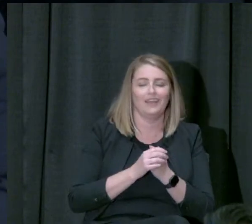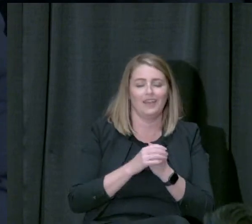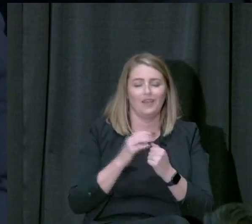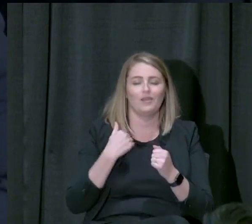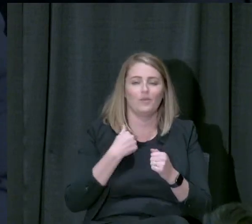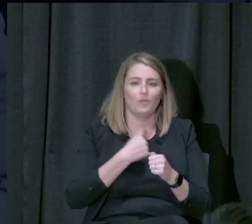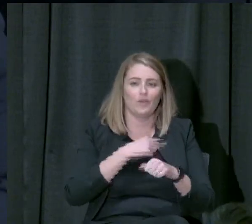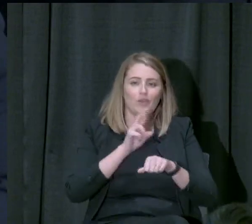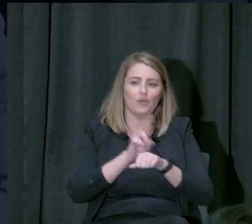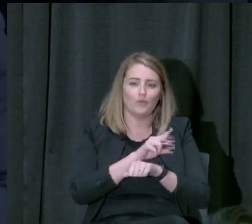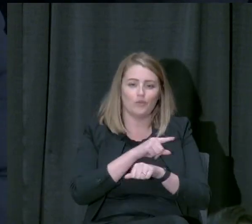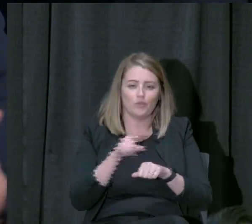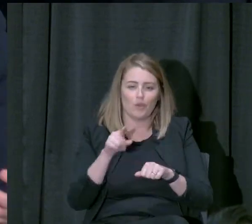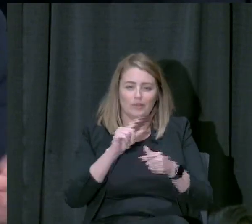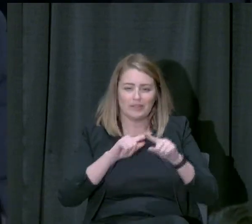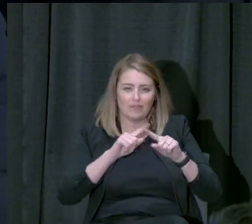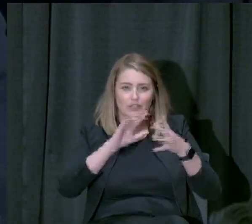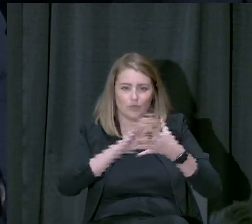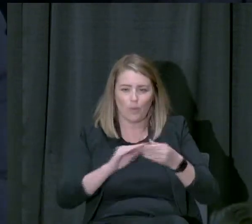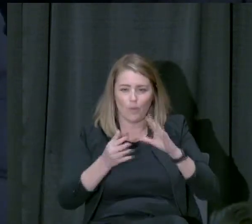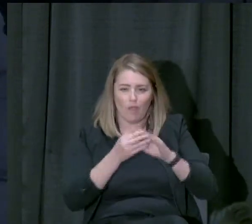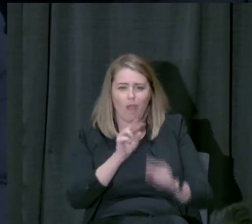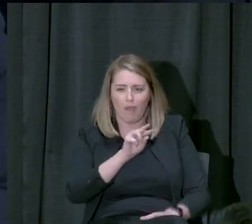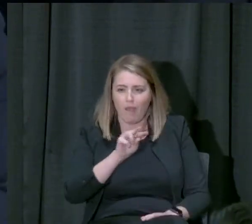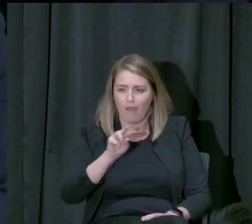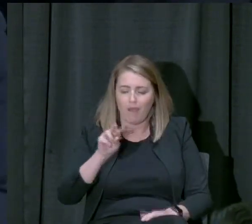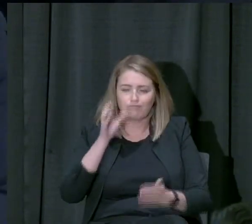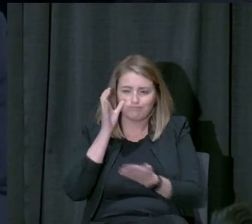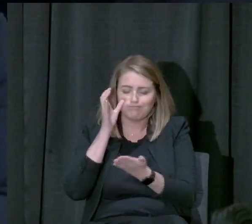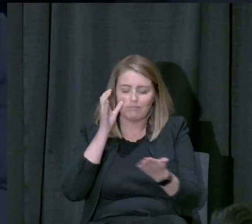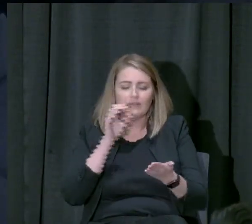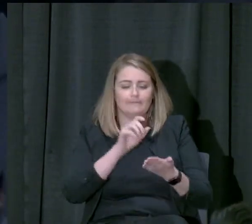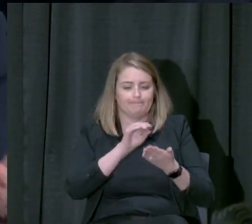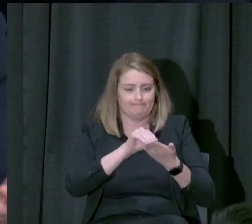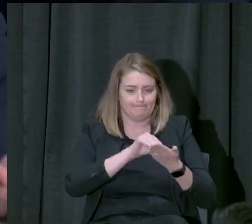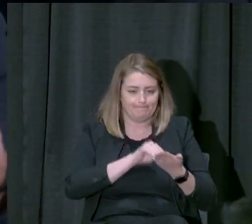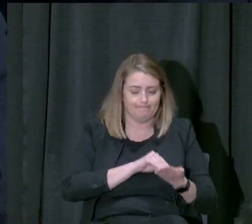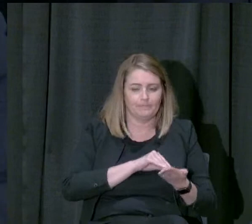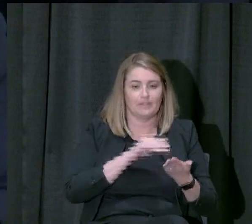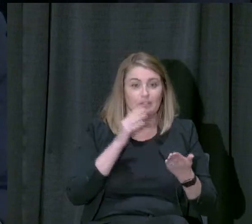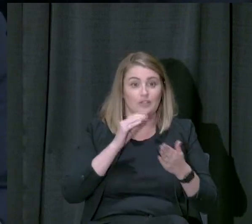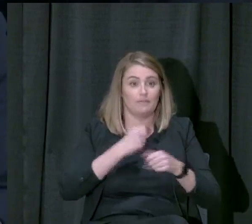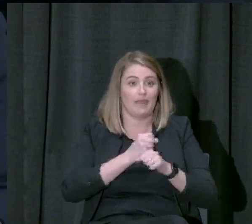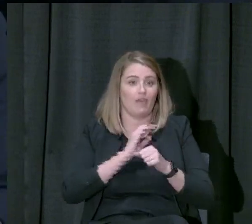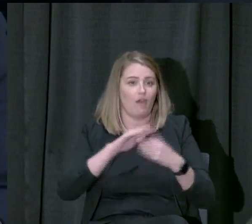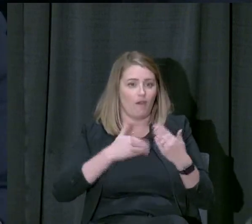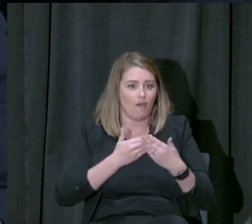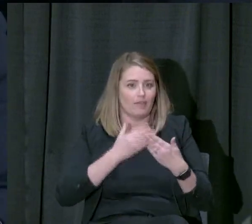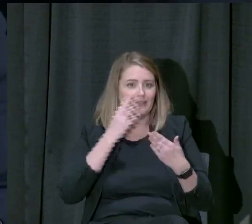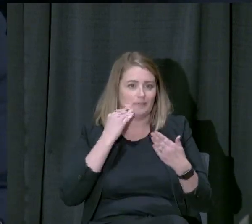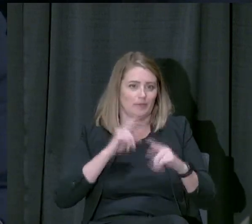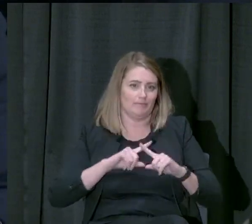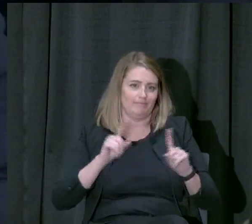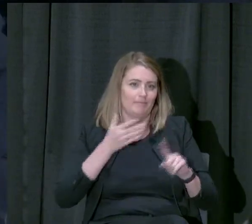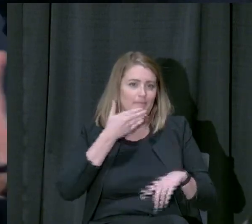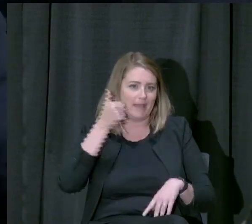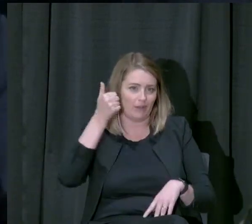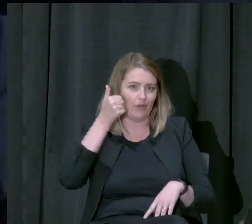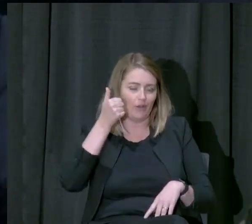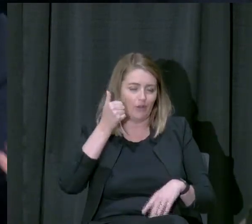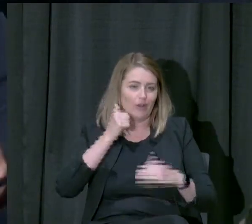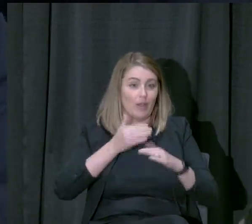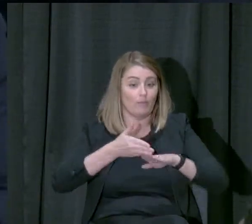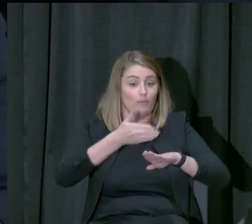those anecdotes many times to make our experience for non-prime customers better, to improve the way we set